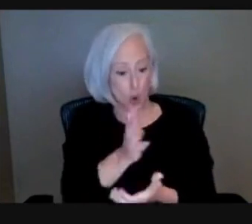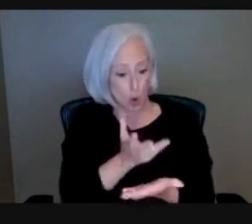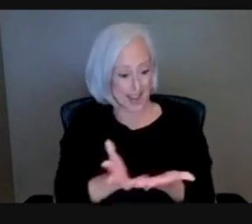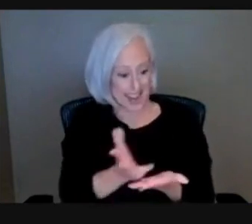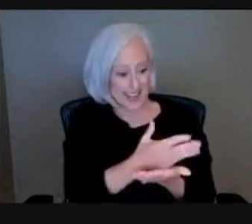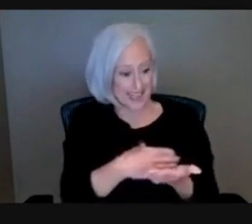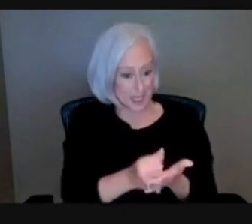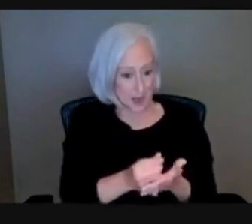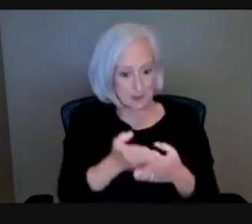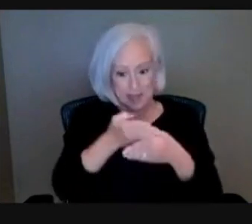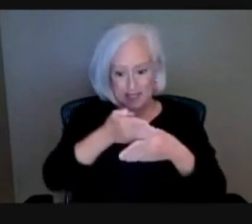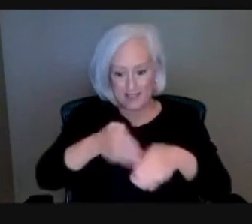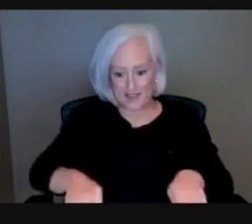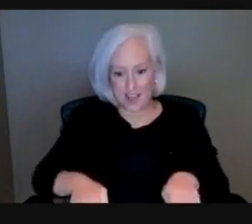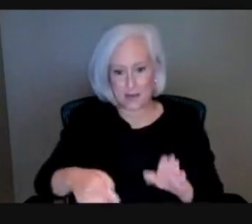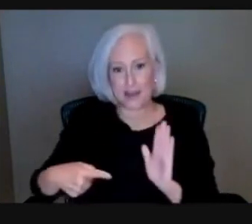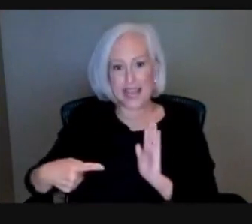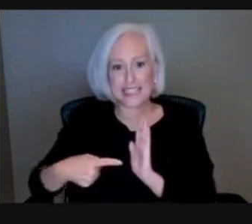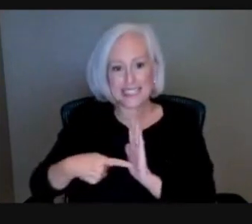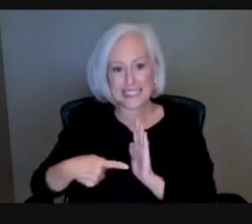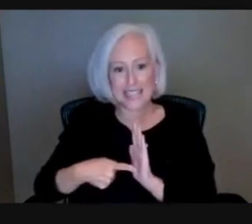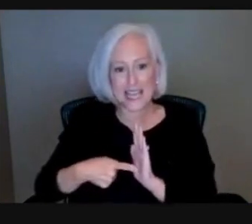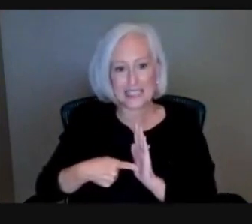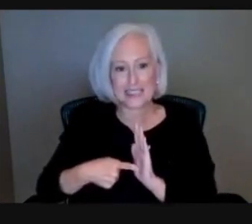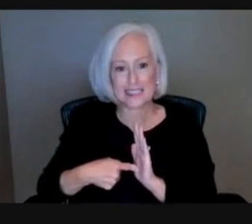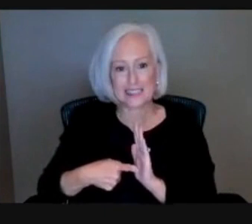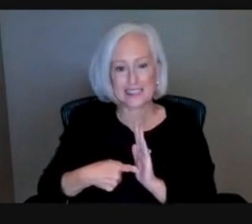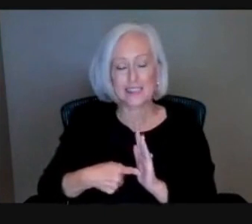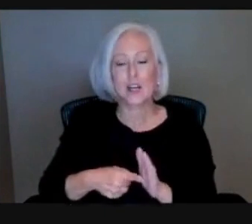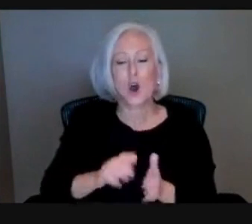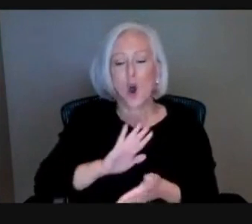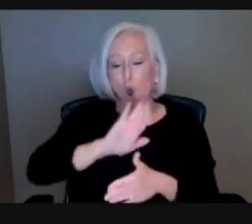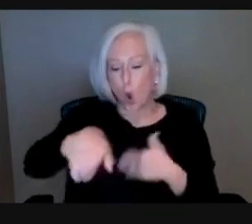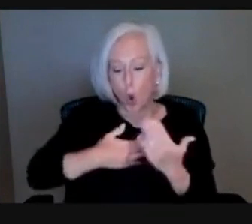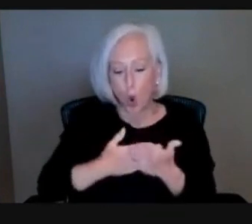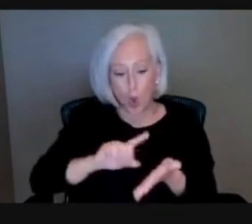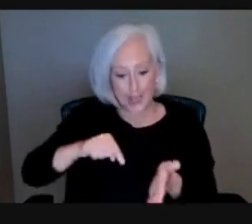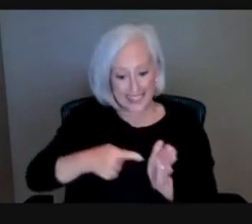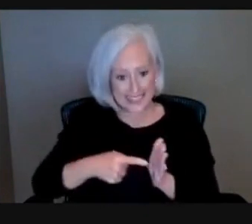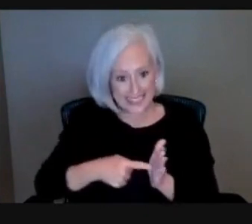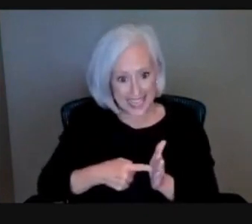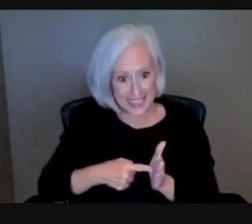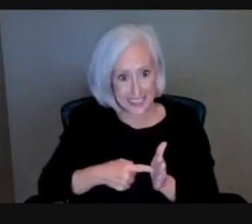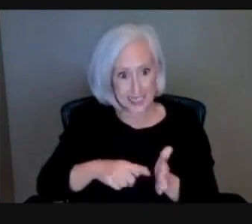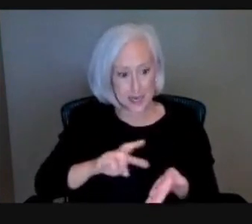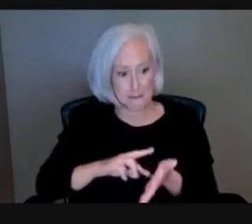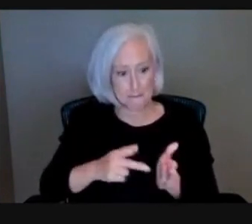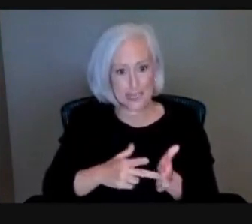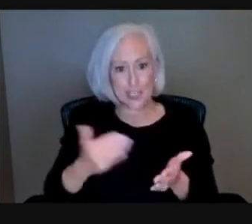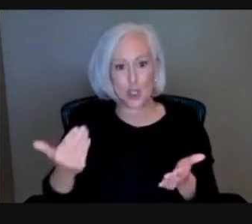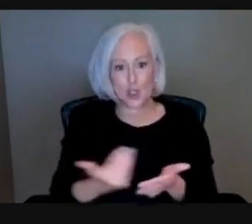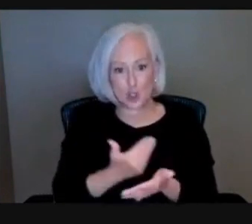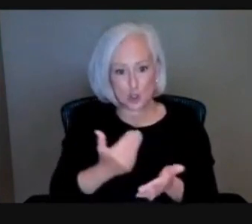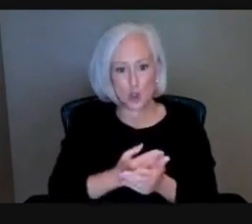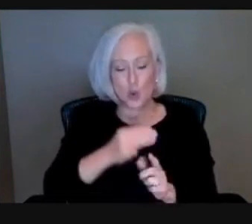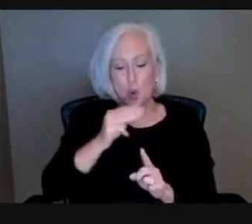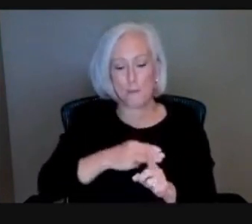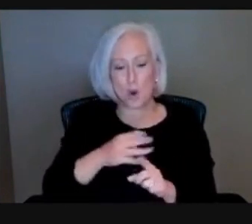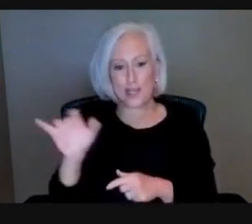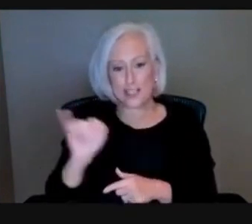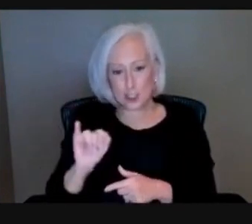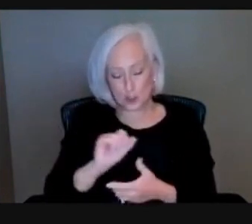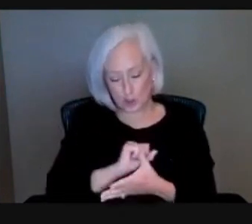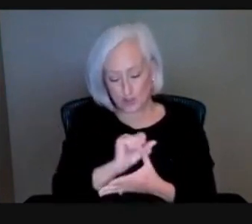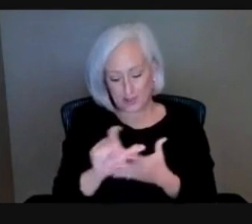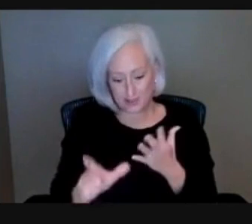it by all of your debt. And when I say all of your debt, I mean your new proposed mortgage insurance that includes, remember, those items